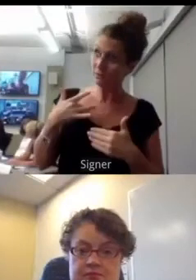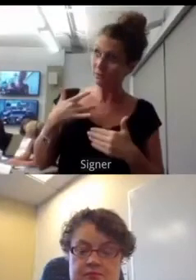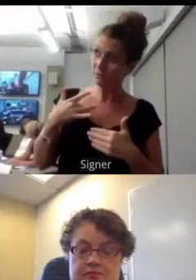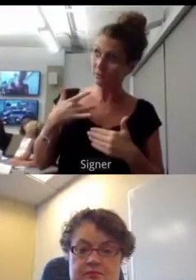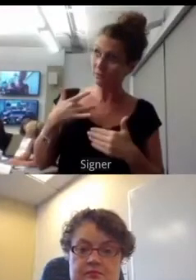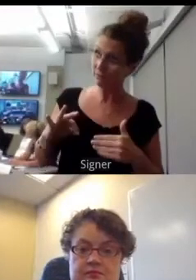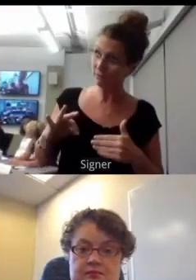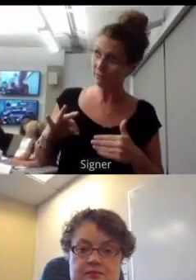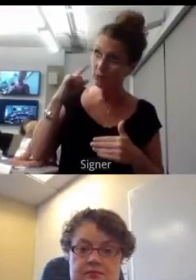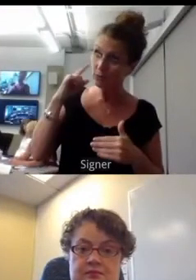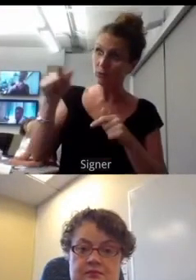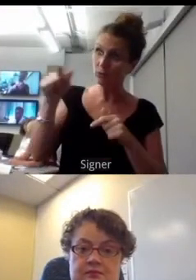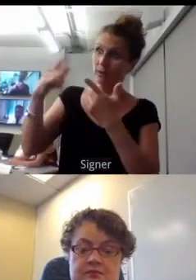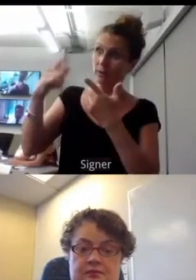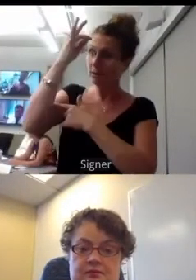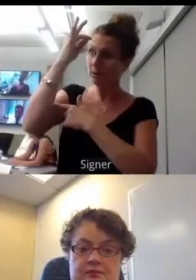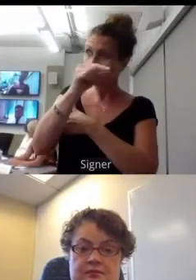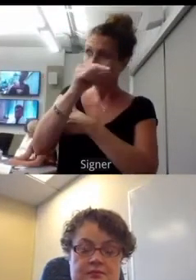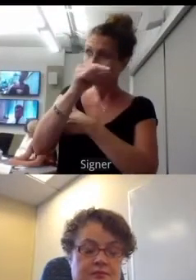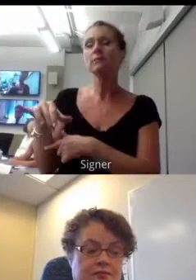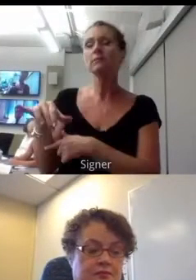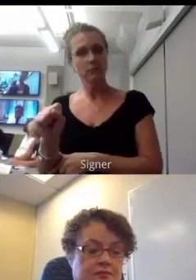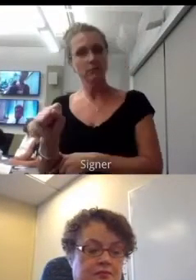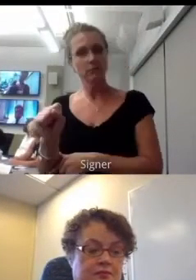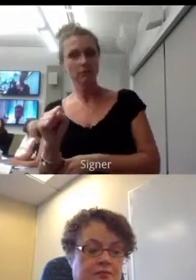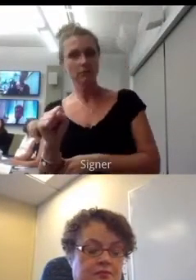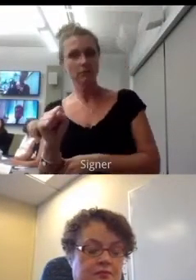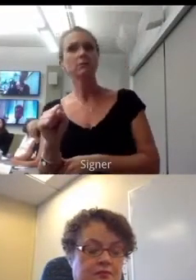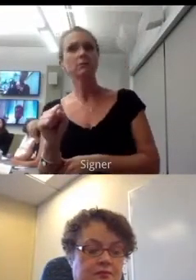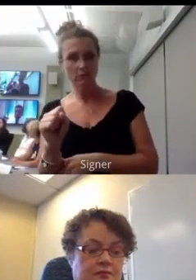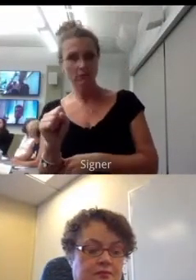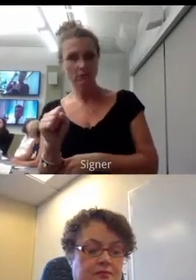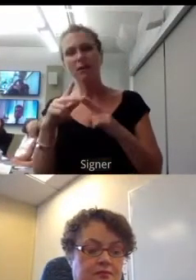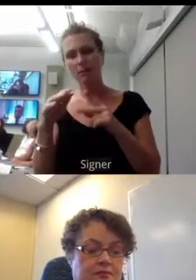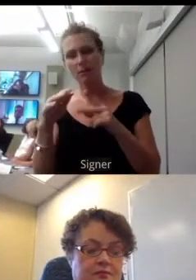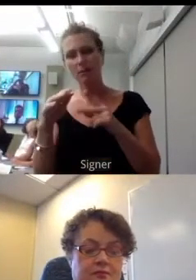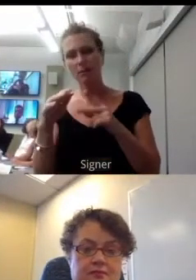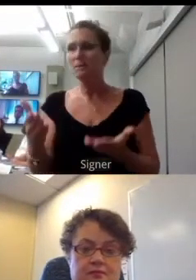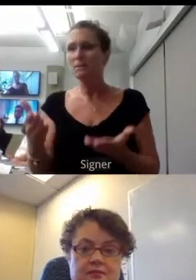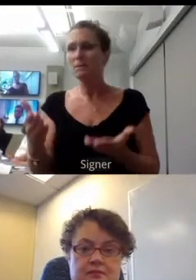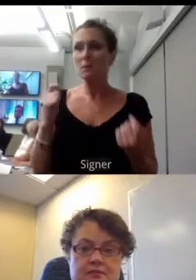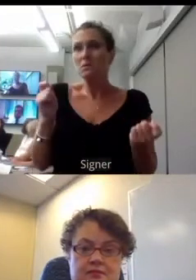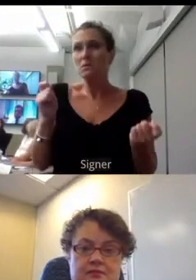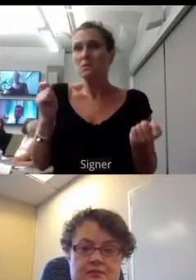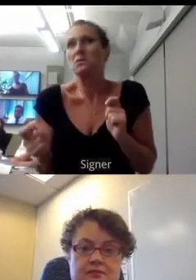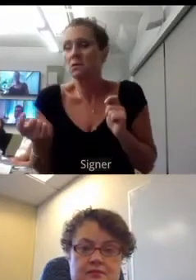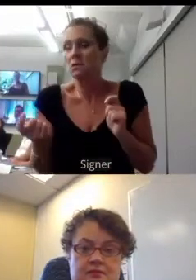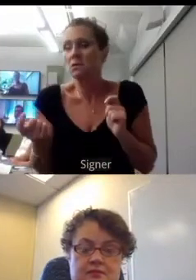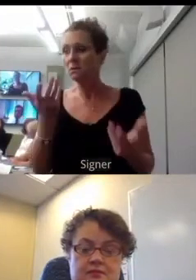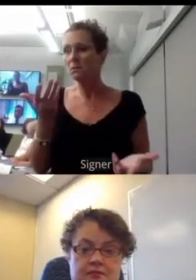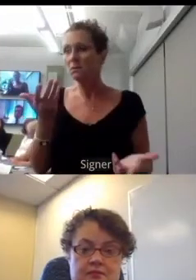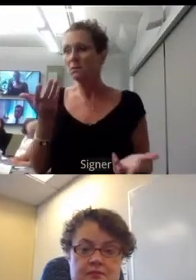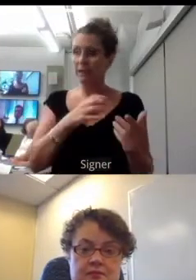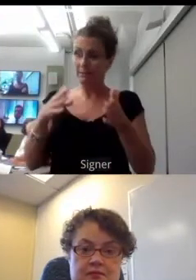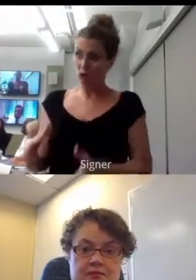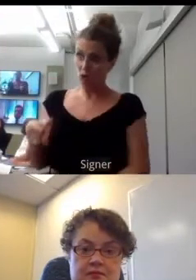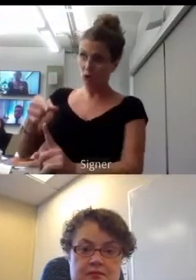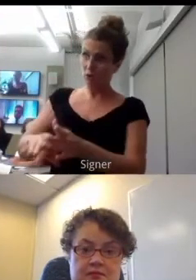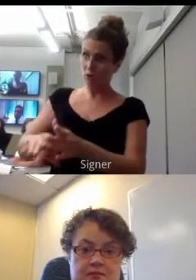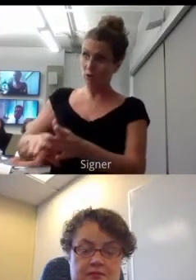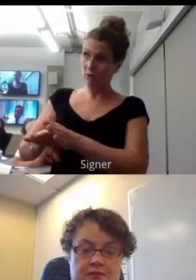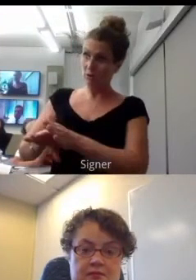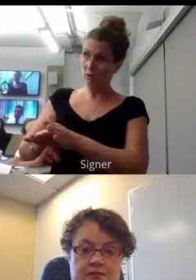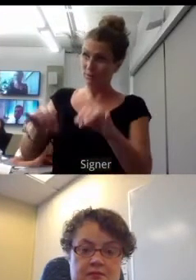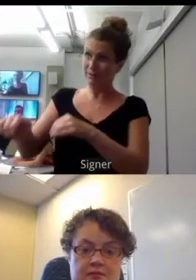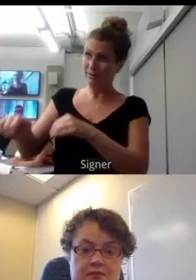think there's a couple of pieces that I might shift a little bit. I'm not sure that a commissioner should be the one to develop the standards per se. I think the ownership needs